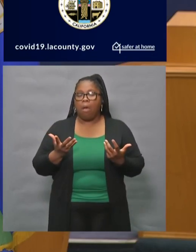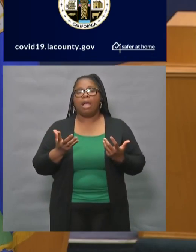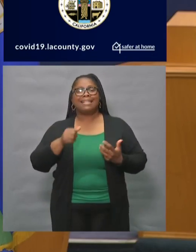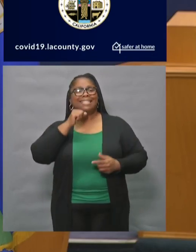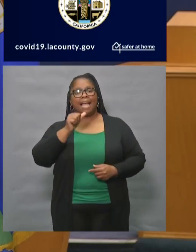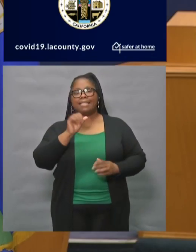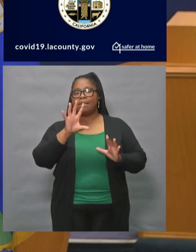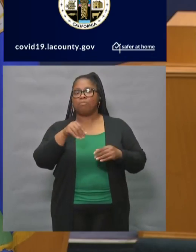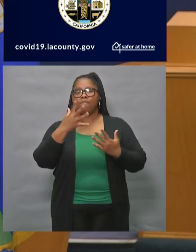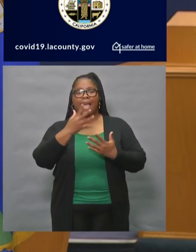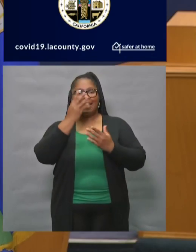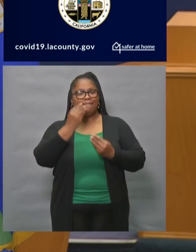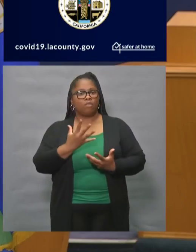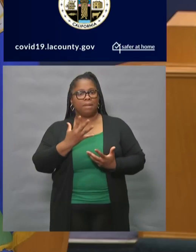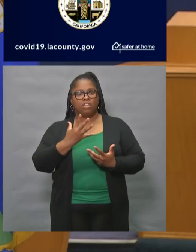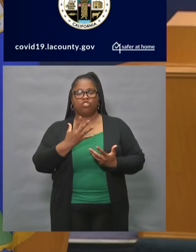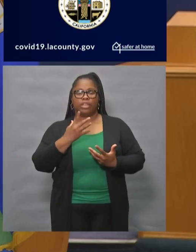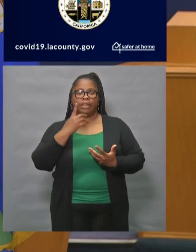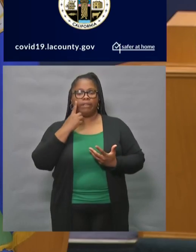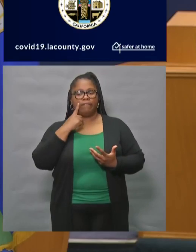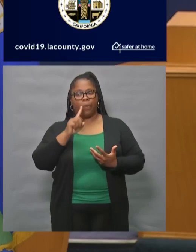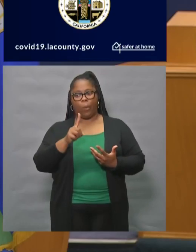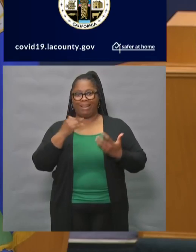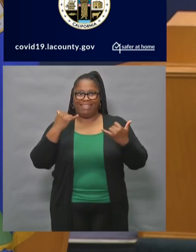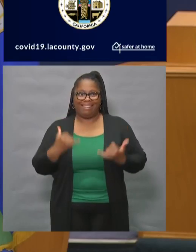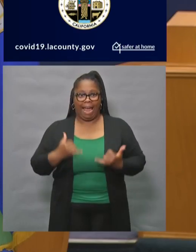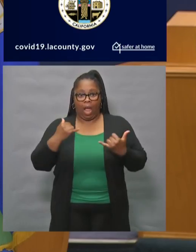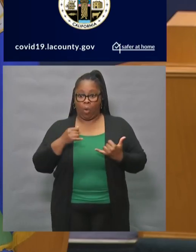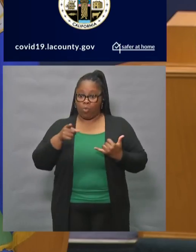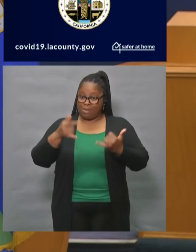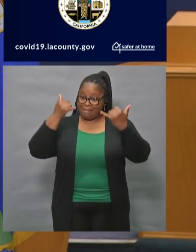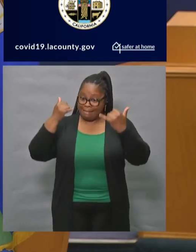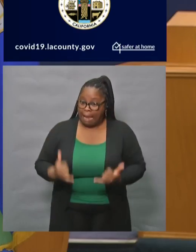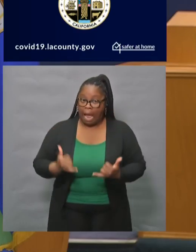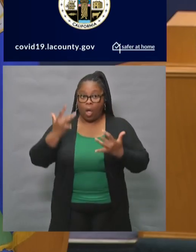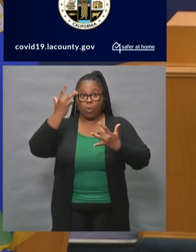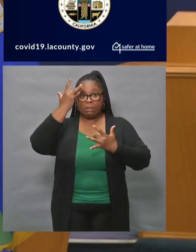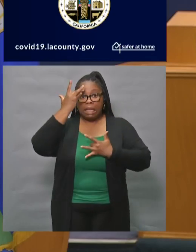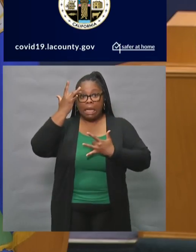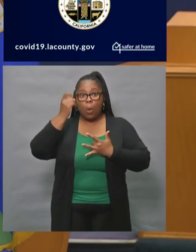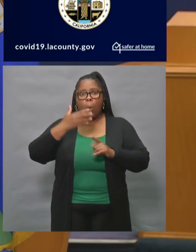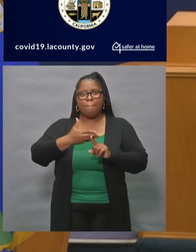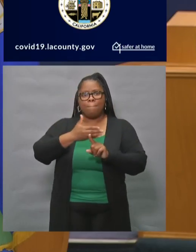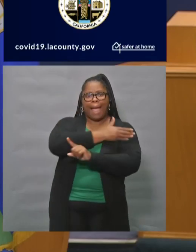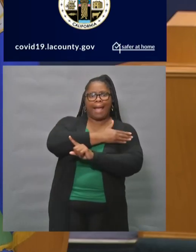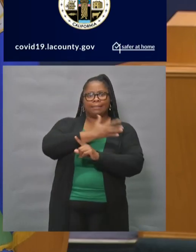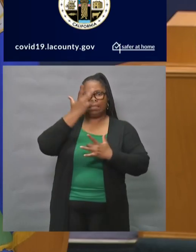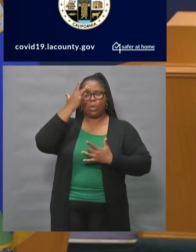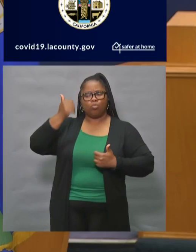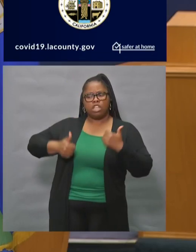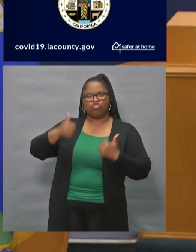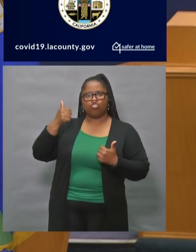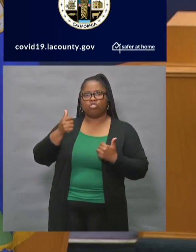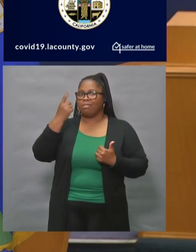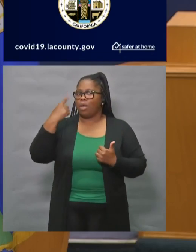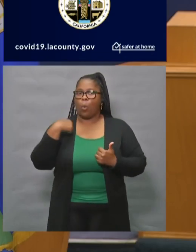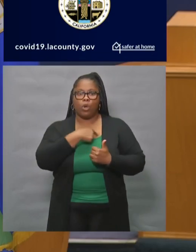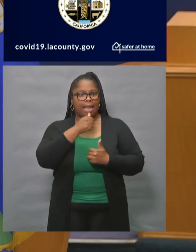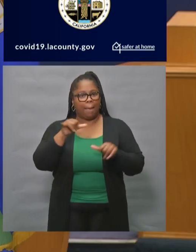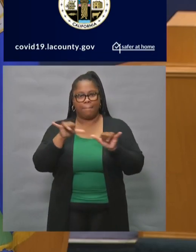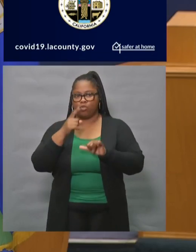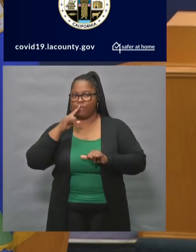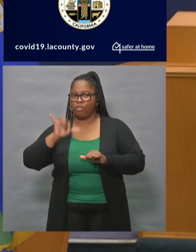at the point of time where they're tested whether or not they have an active infection or they had a past infection, because we're not measuring virus. We're measuring